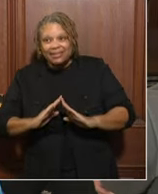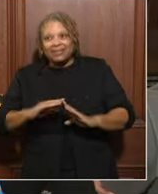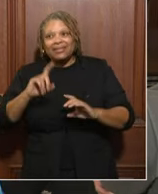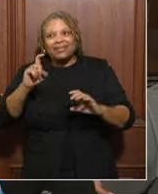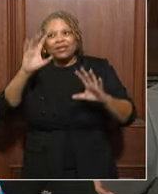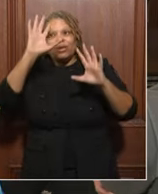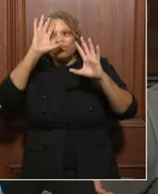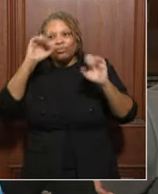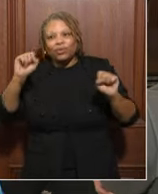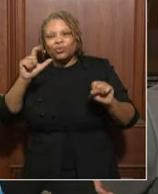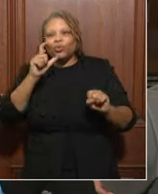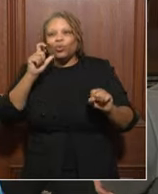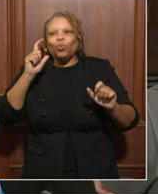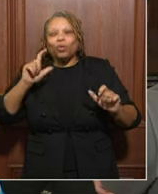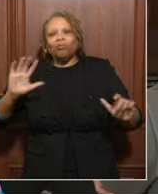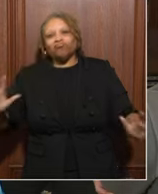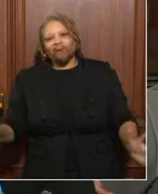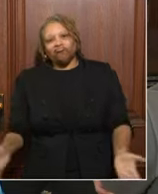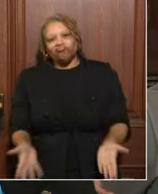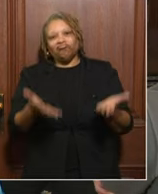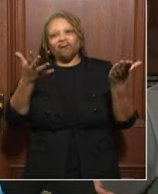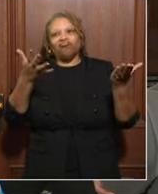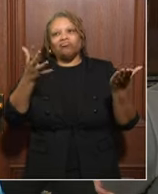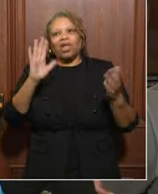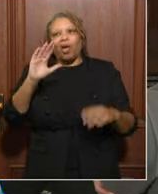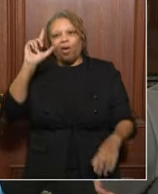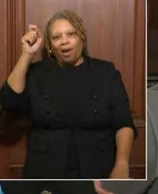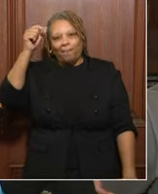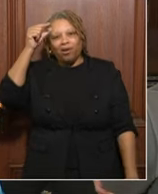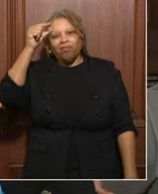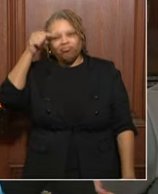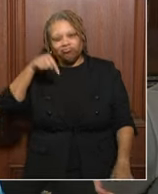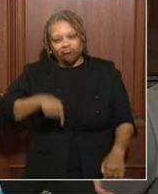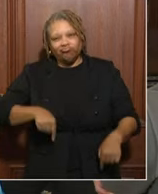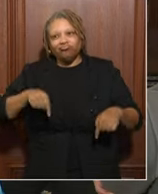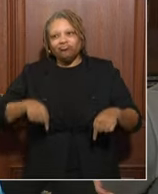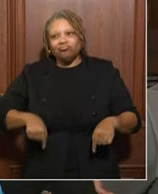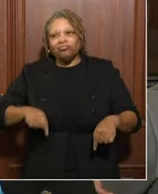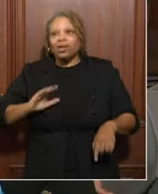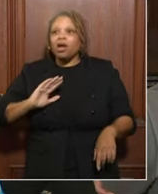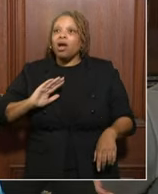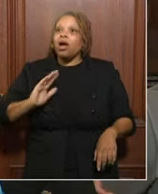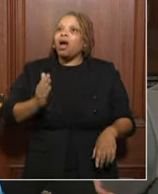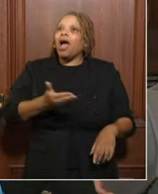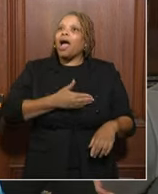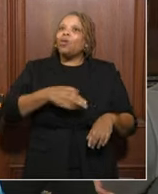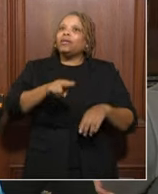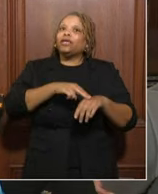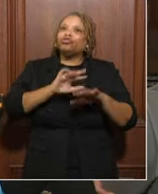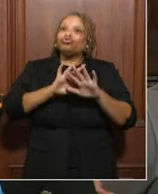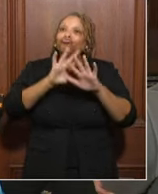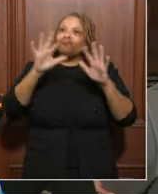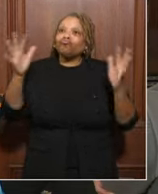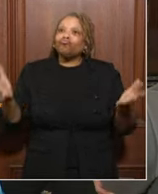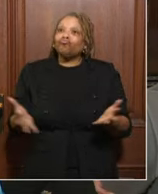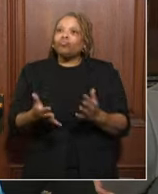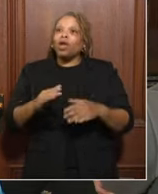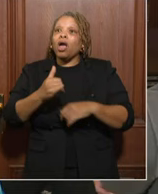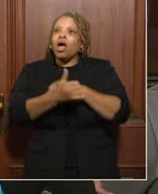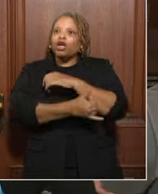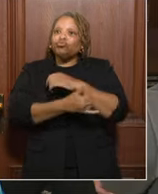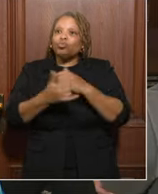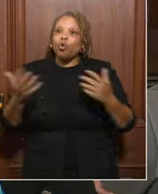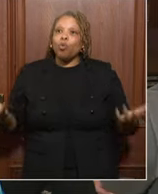the nation's capital as a beacon of what our nation means to the world. And so that's what we're focused on.